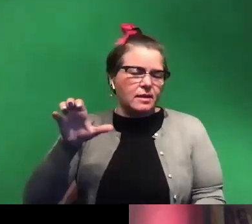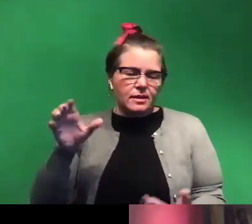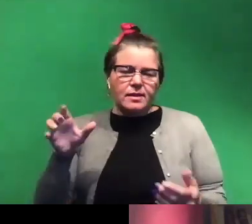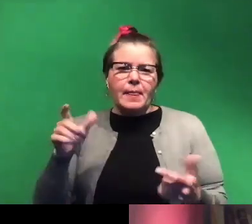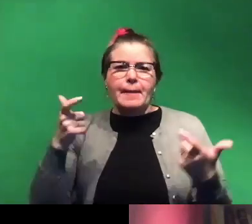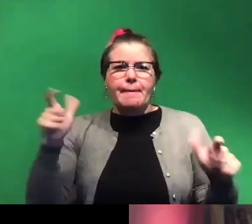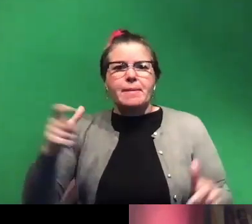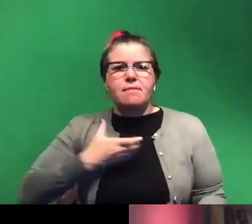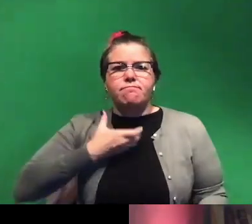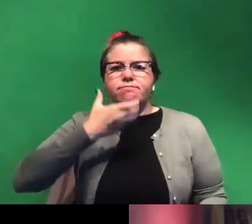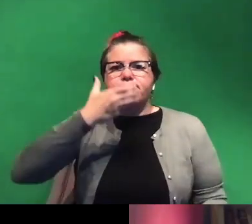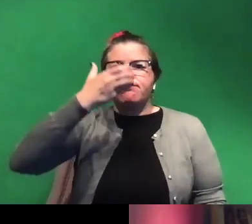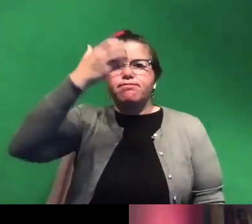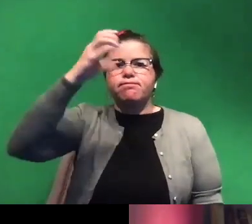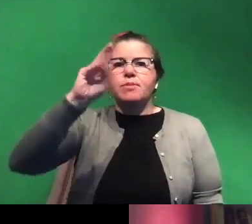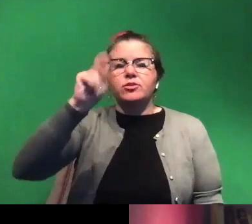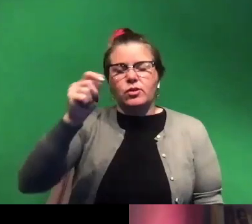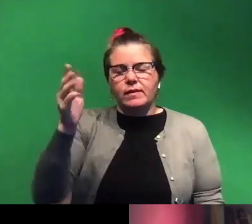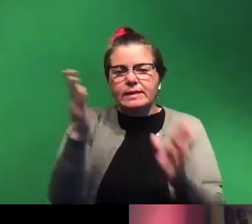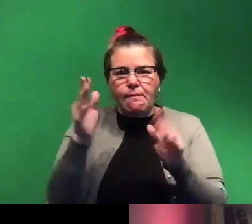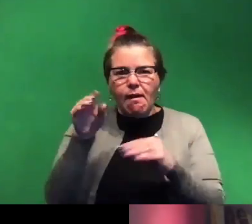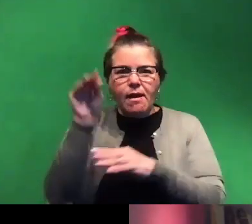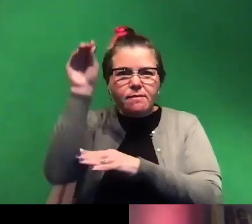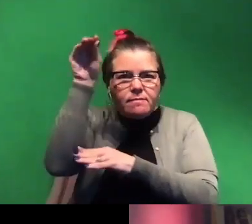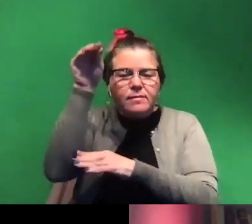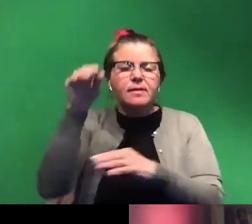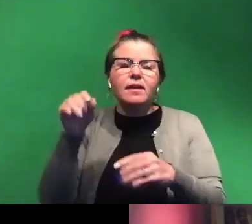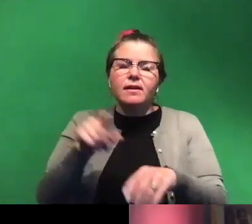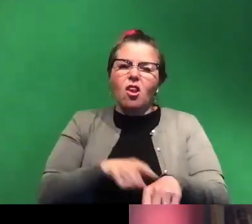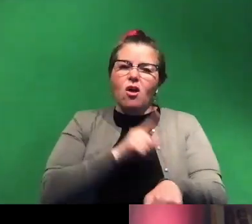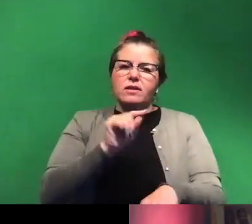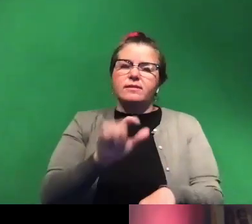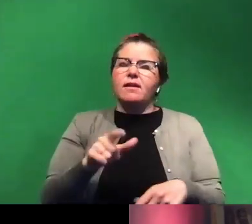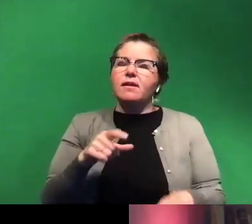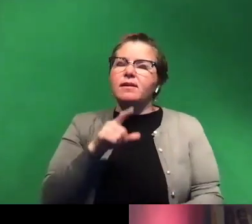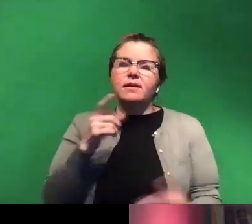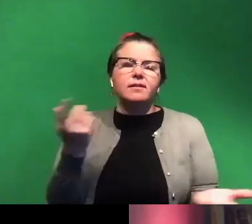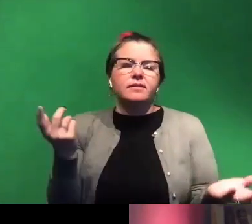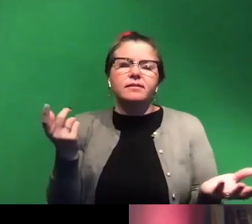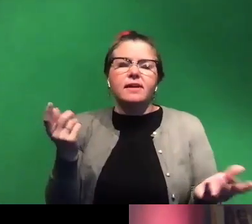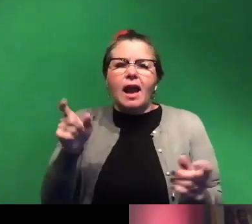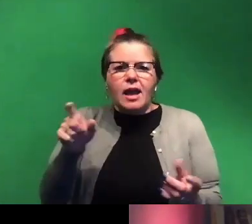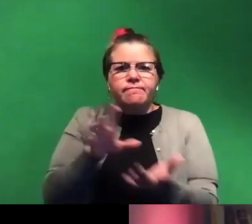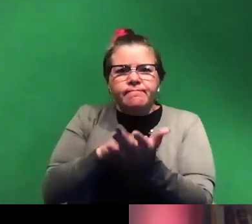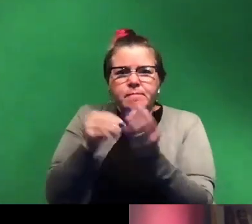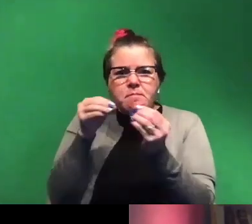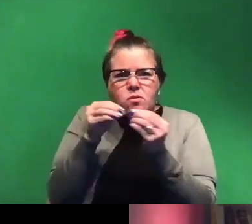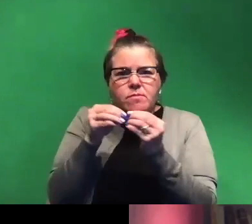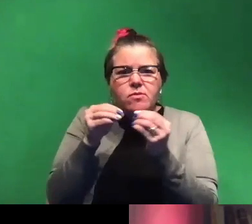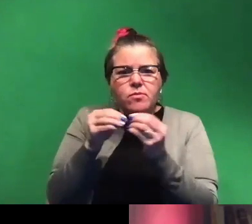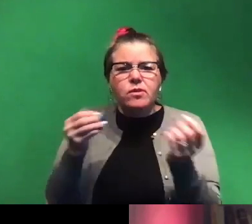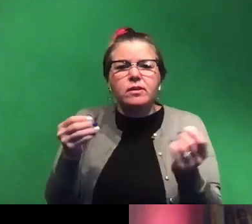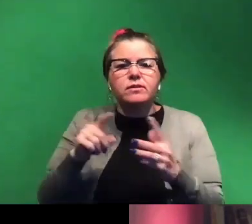Brontosaurus skeleton, so one of those ones with the little head, the long neck, big body, long tail, I had to know more, and just starting to ask